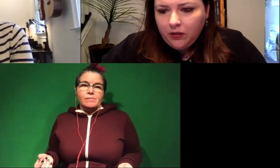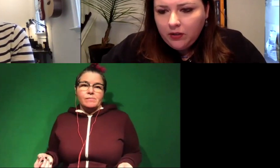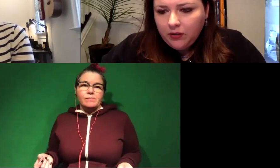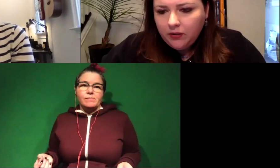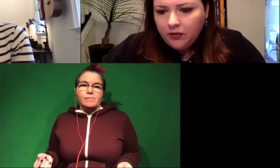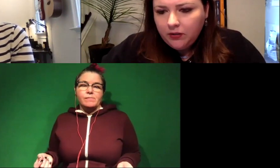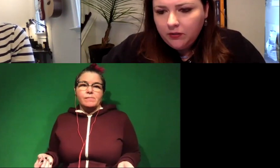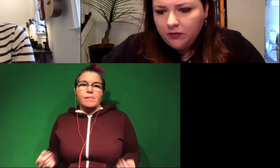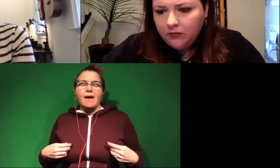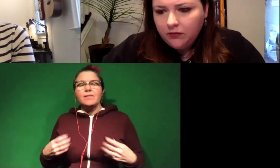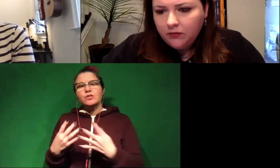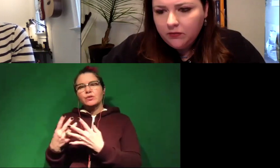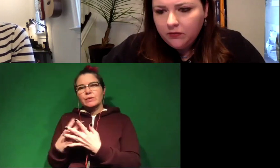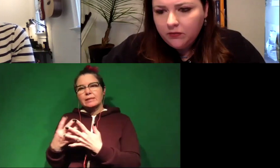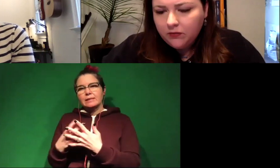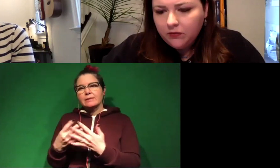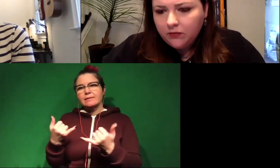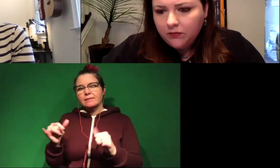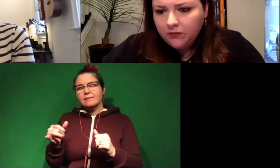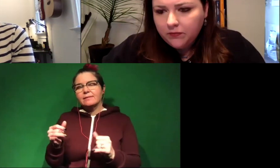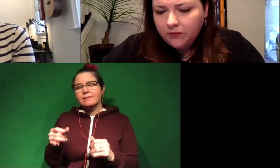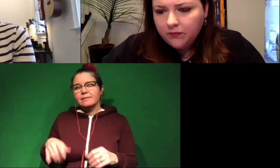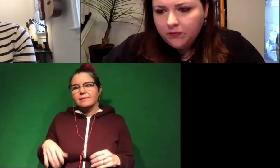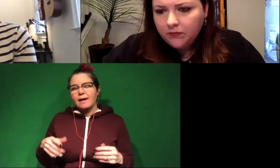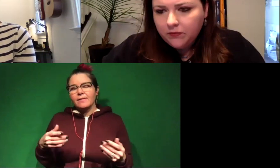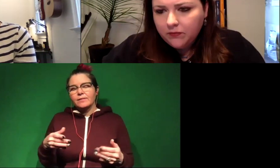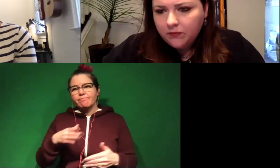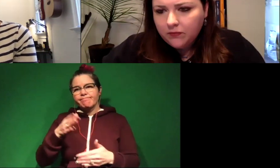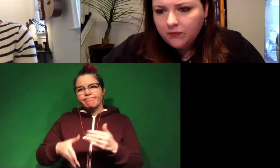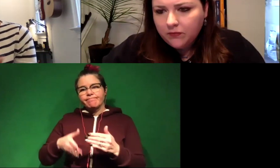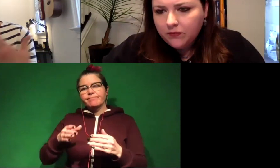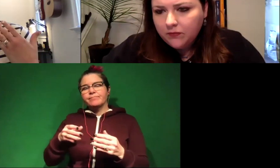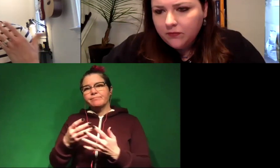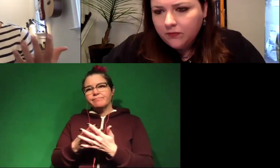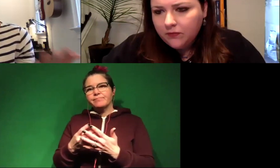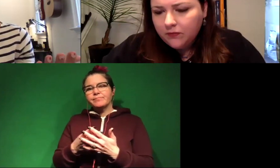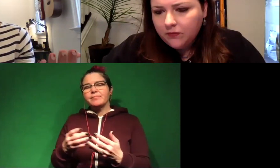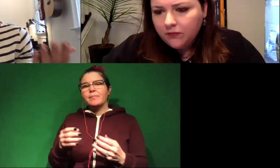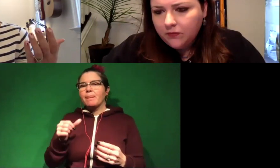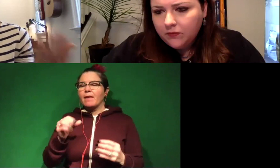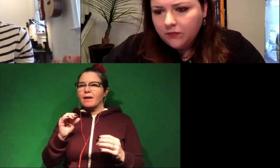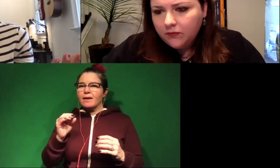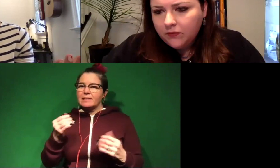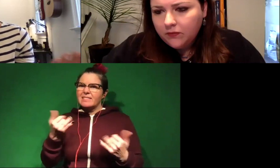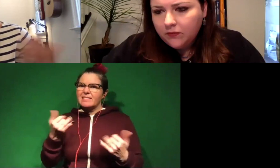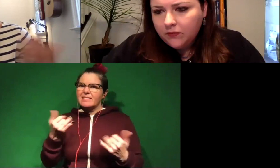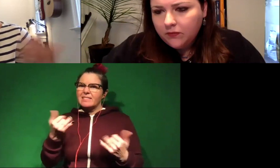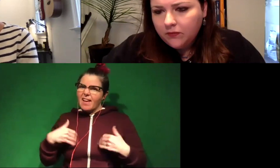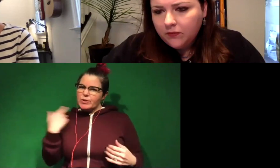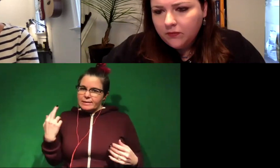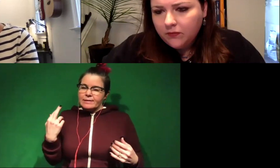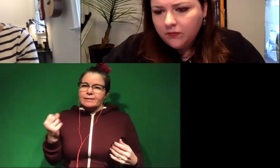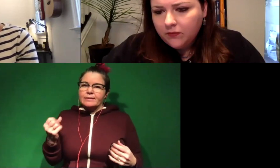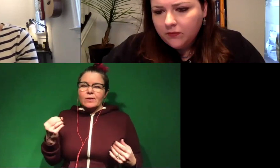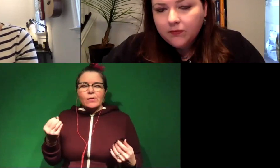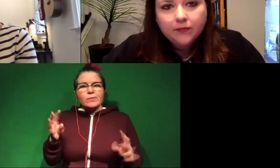there's some screening still that needs to be done. It's not a zero risk procedure, so we don't know